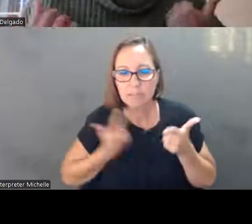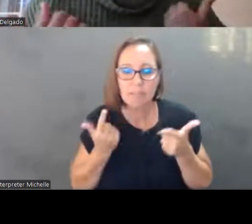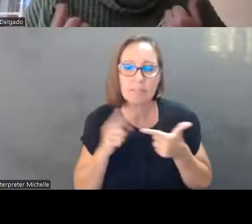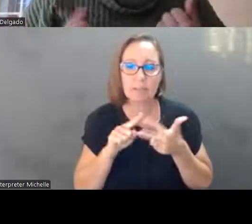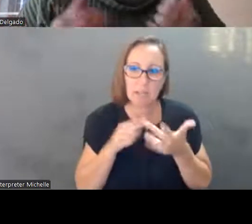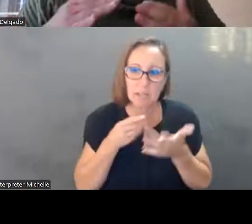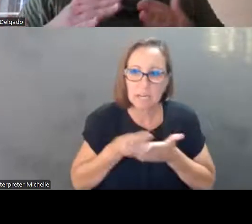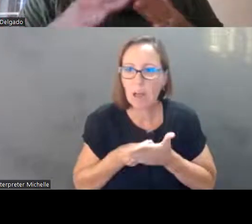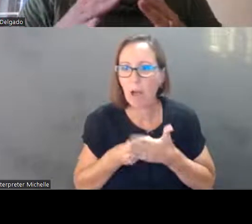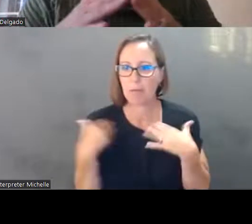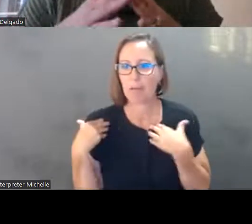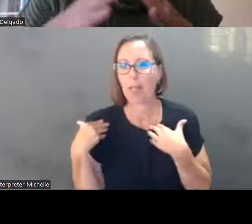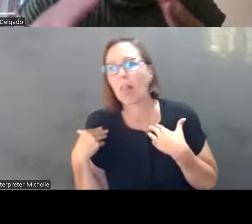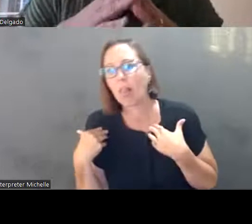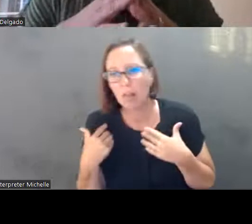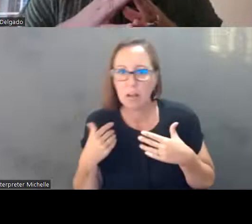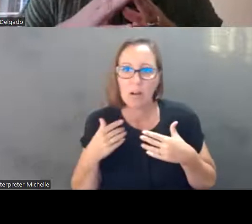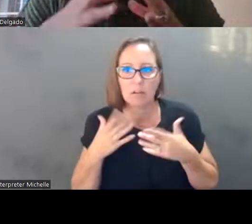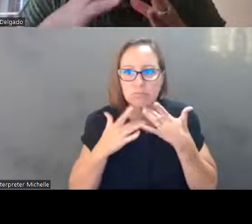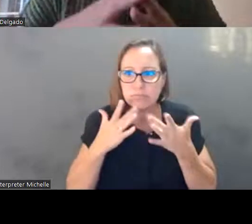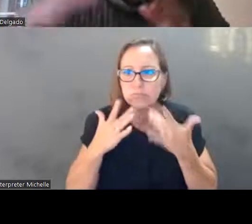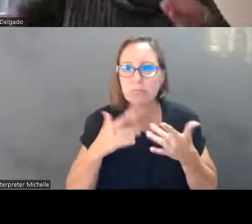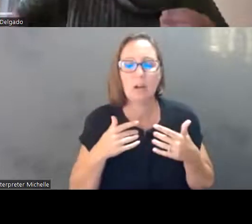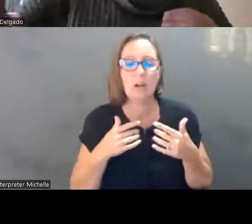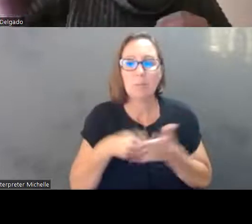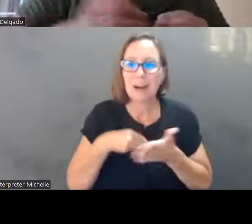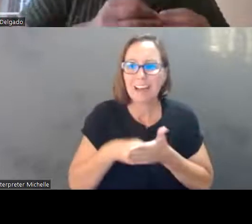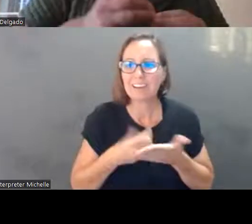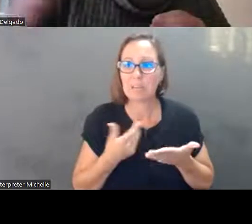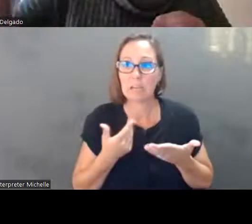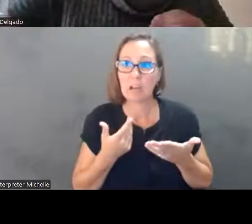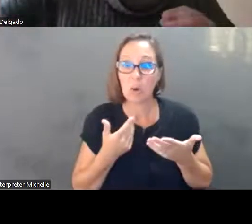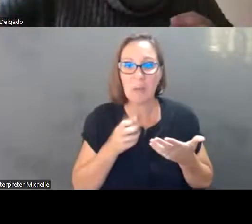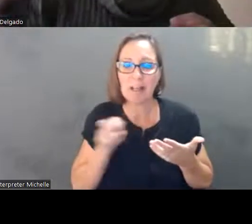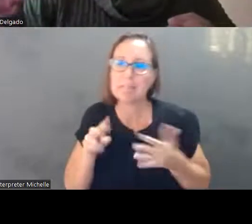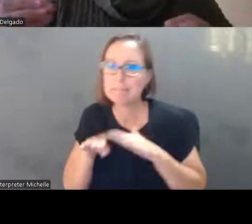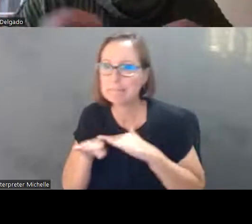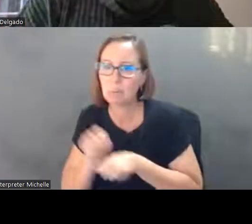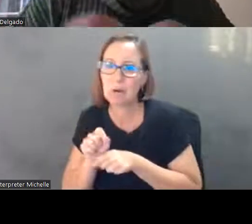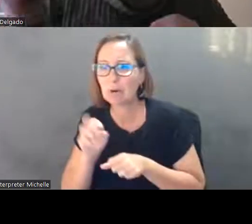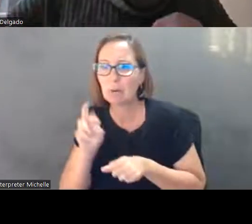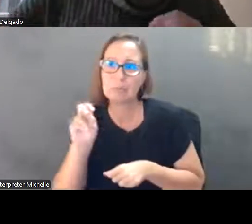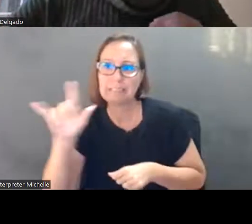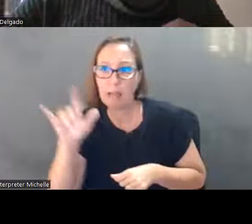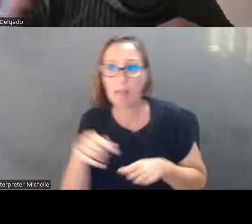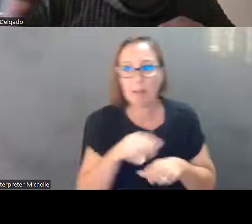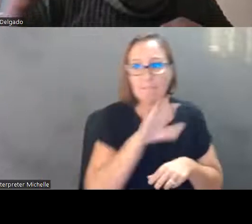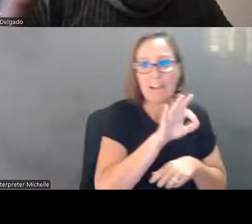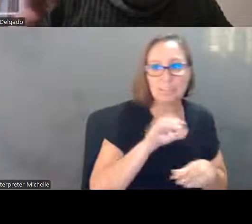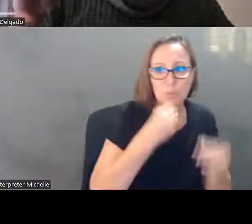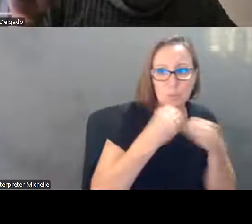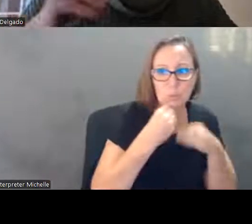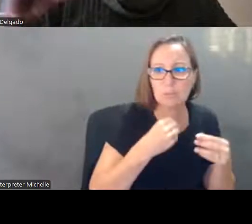on people, that are oftentimes taking positions in retail, in fast food restaurants, because